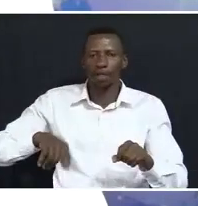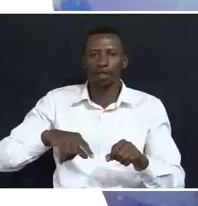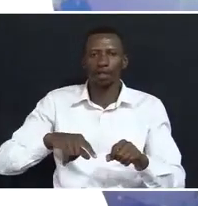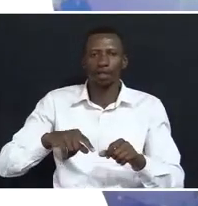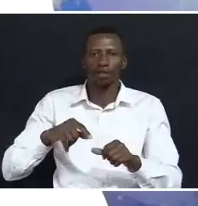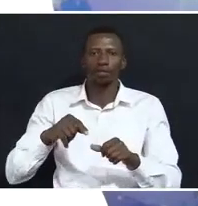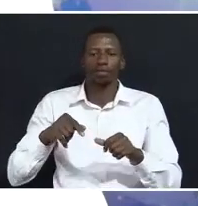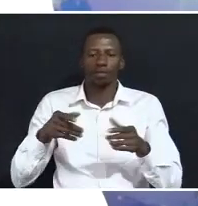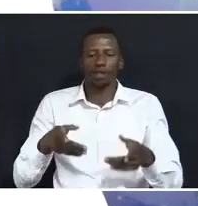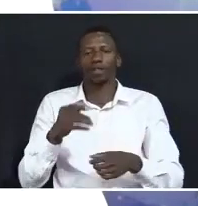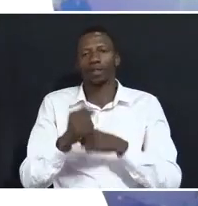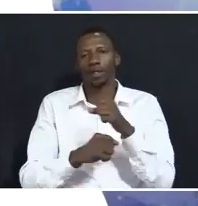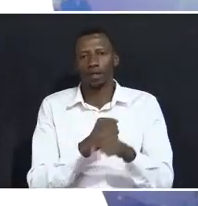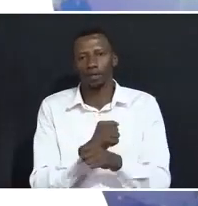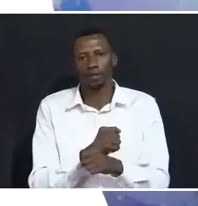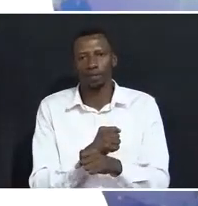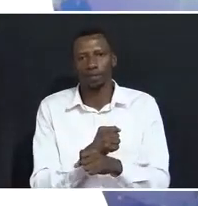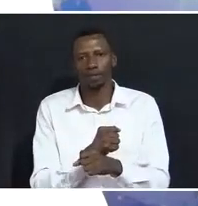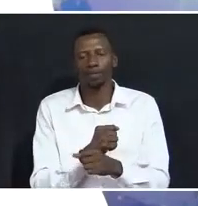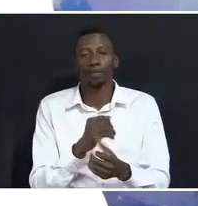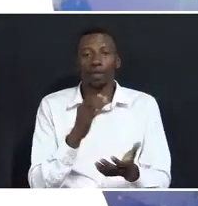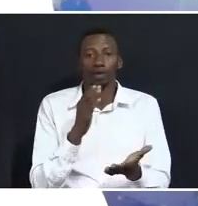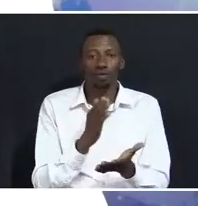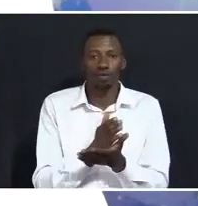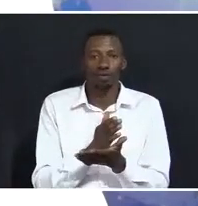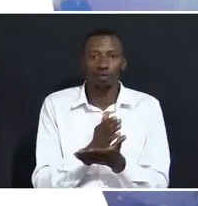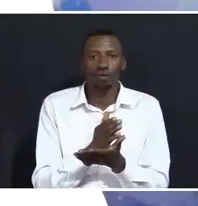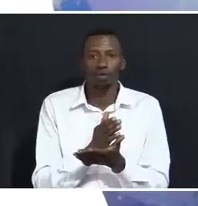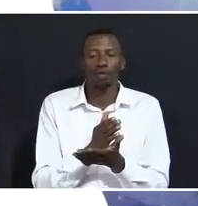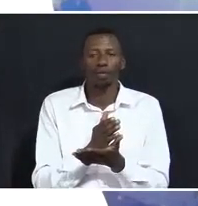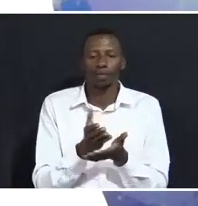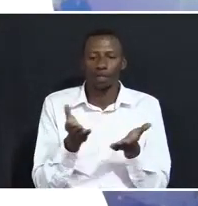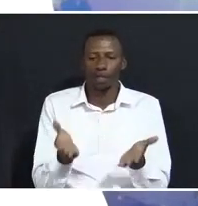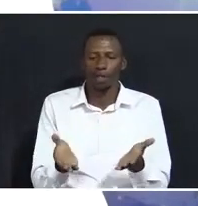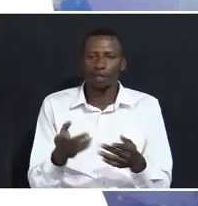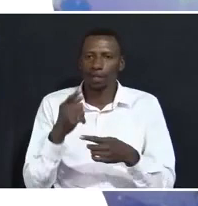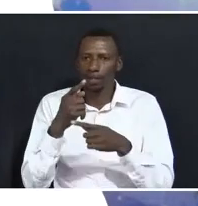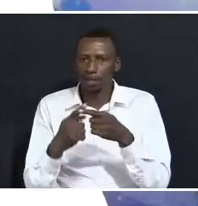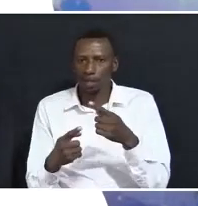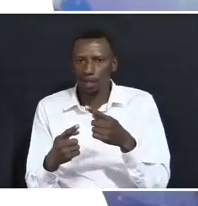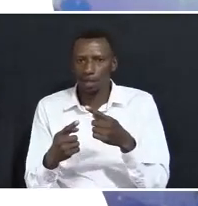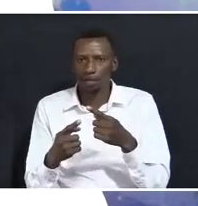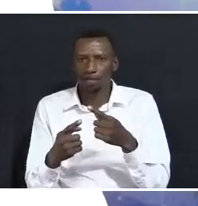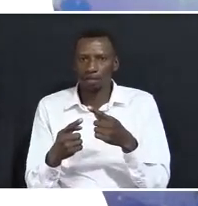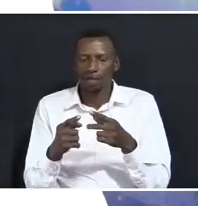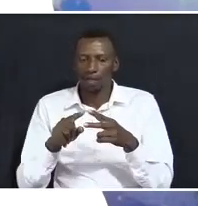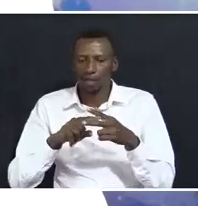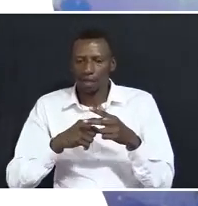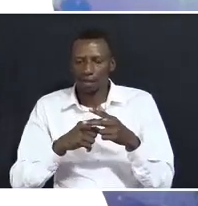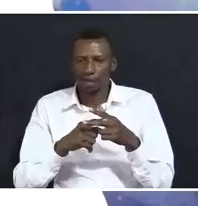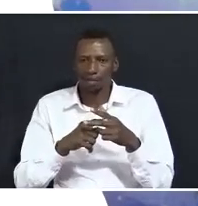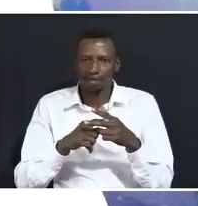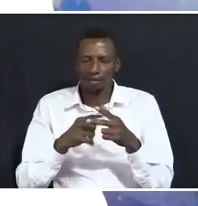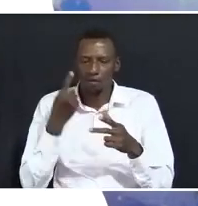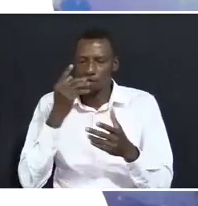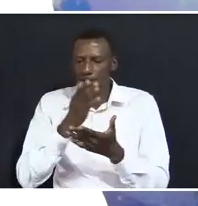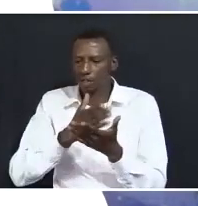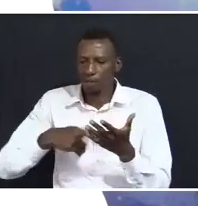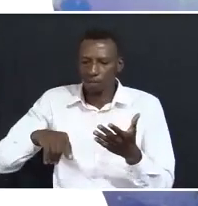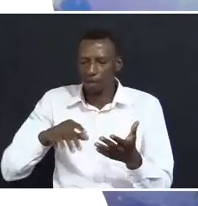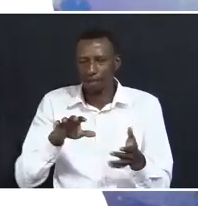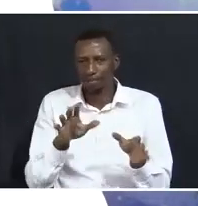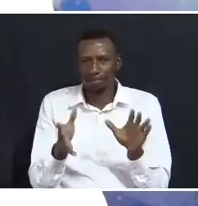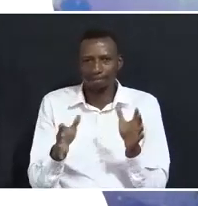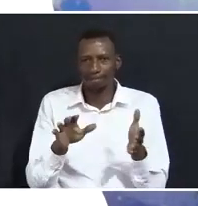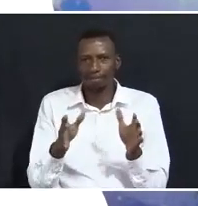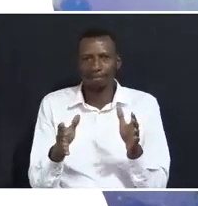This is despite how it has started for some of us, and especially as